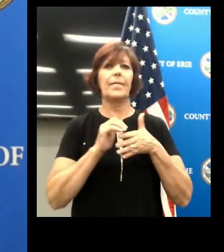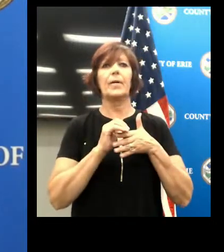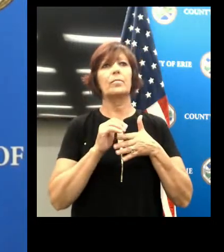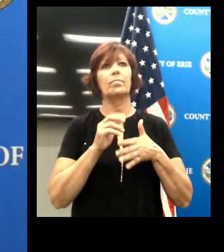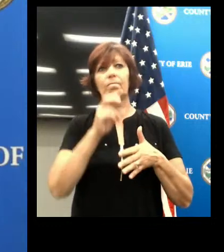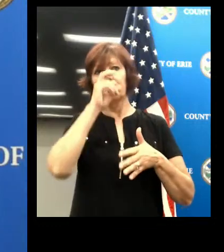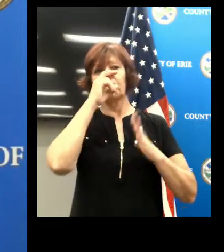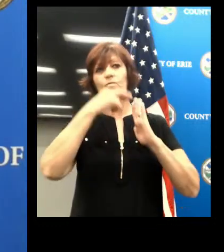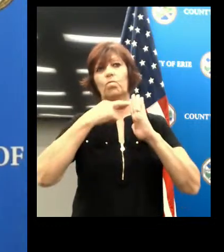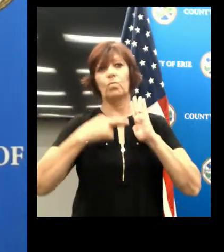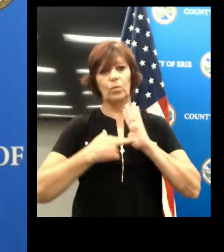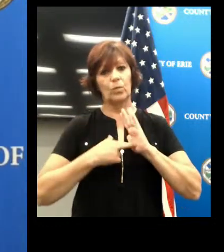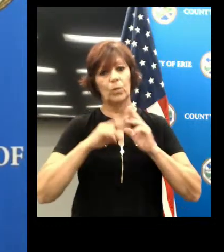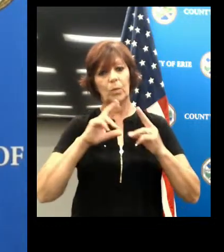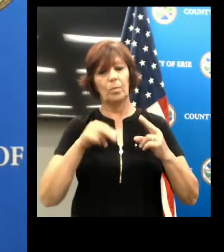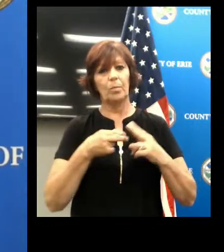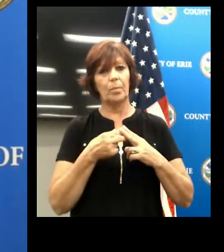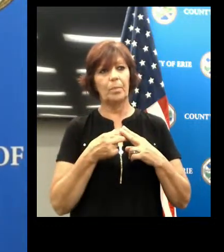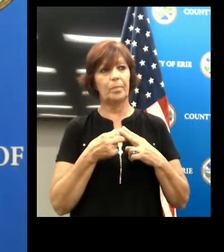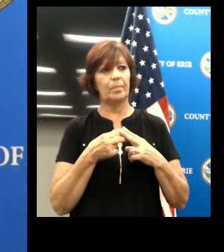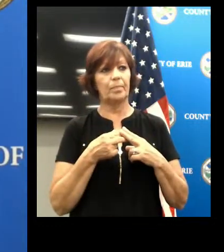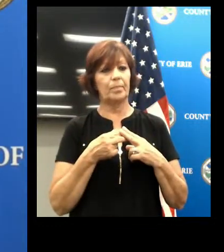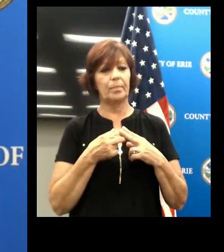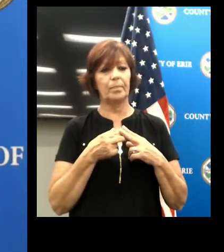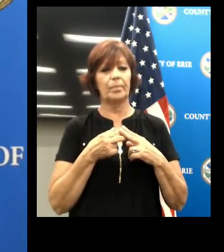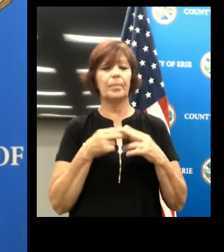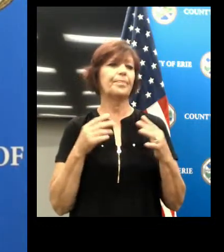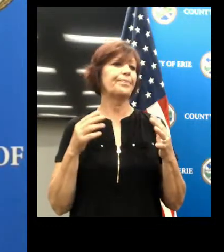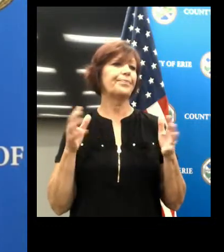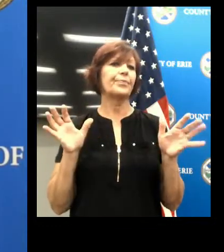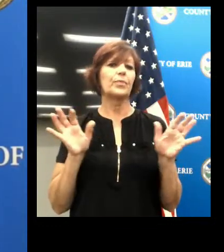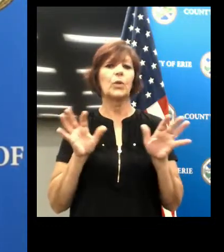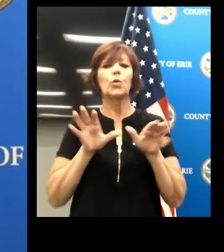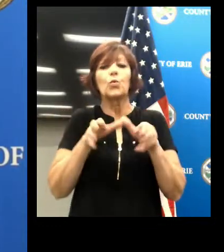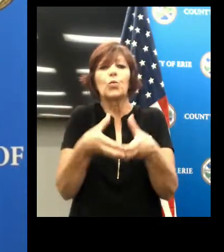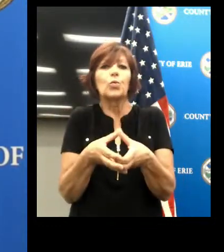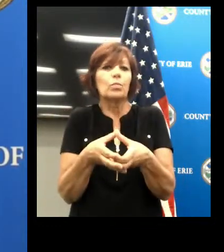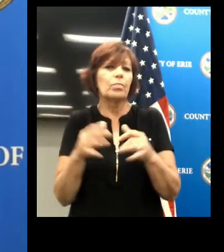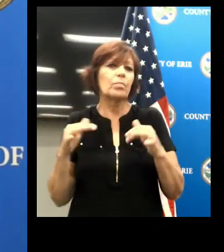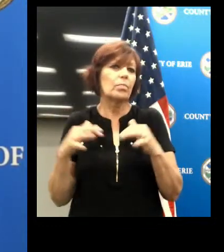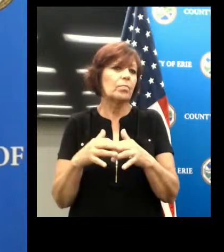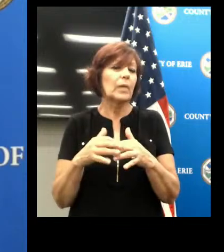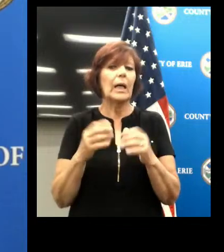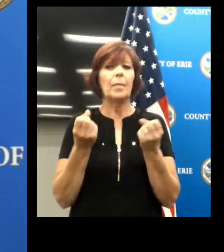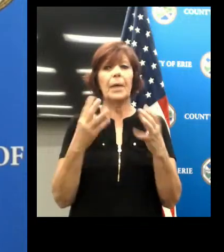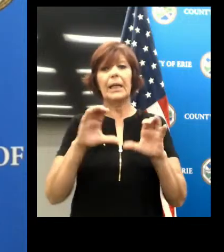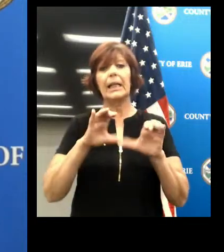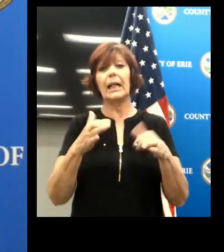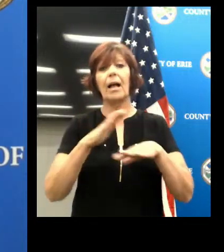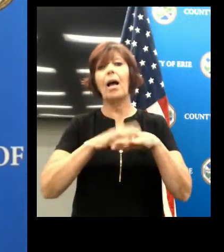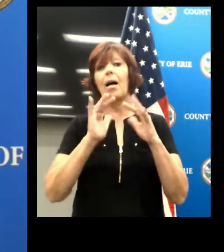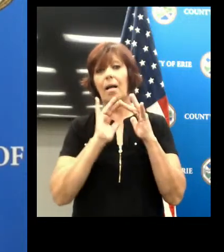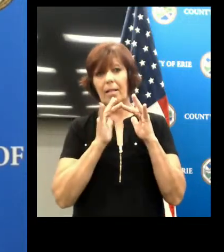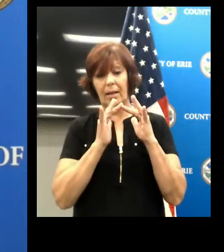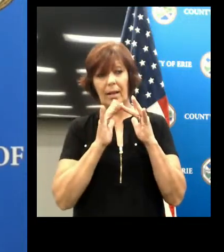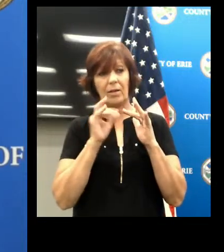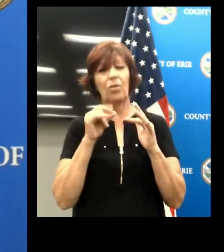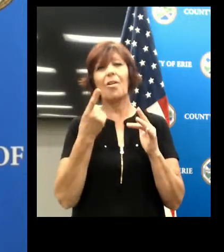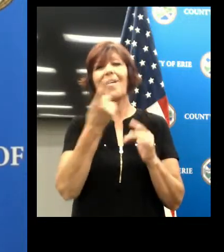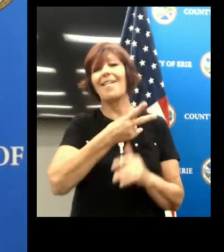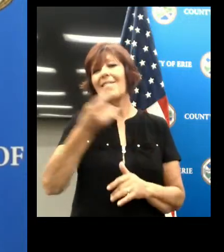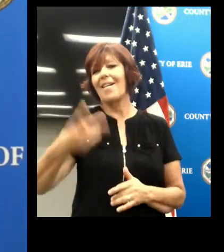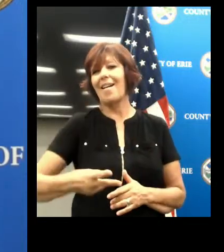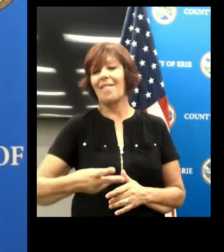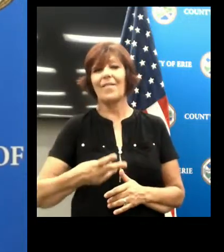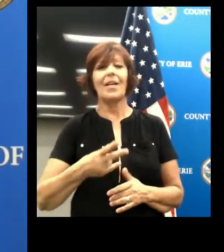around about social gatherings. Many of the classes are going to be virtual or hybrid, where they'll